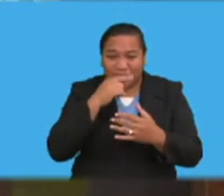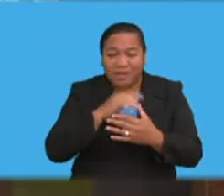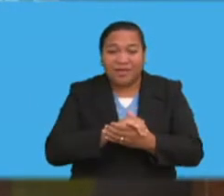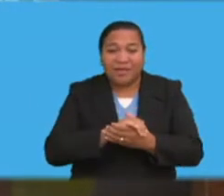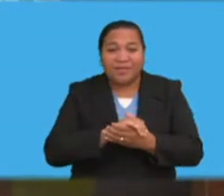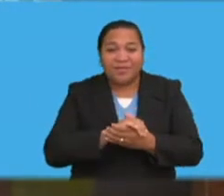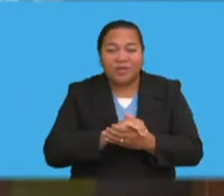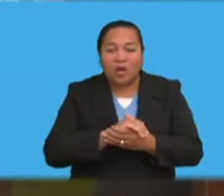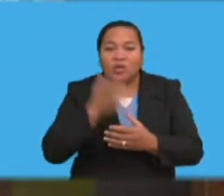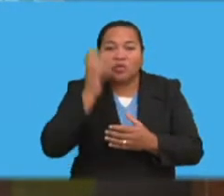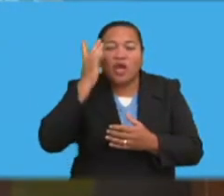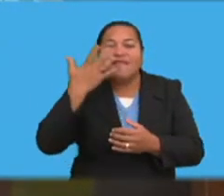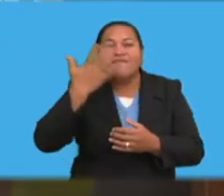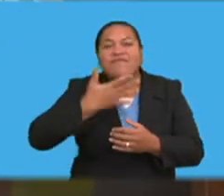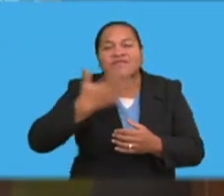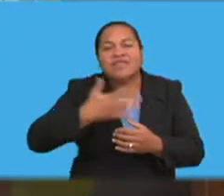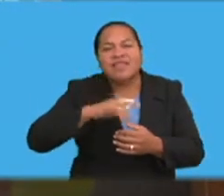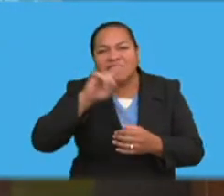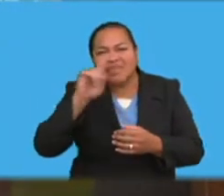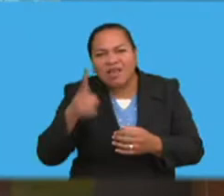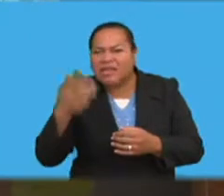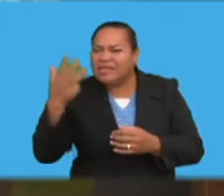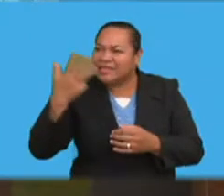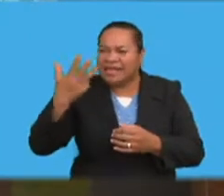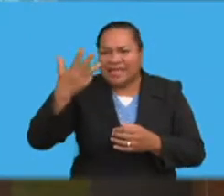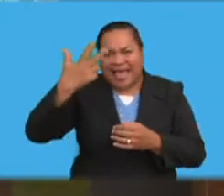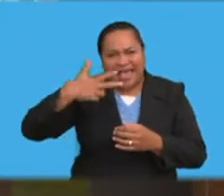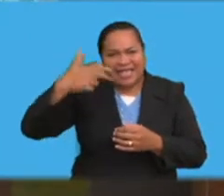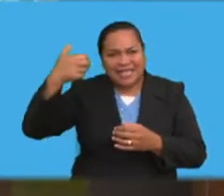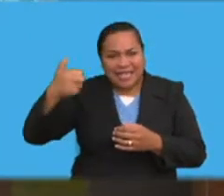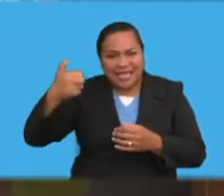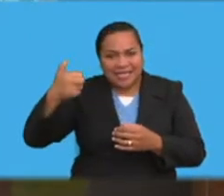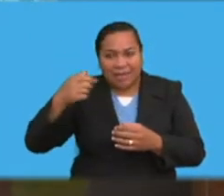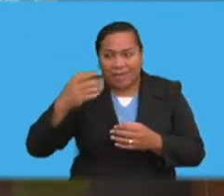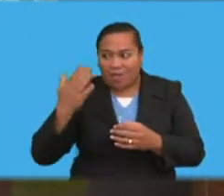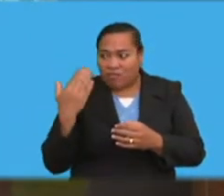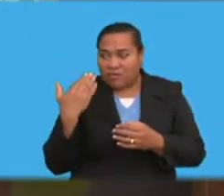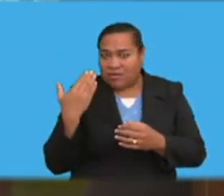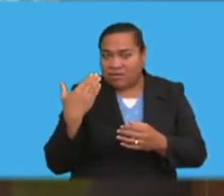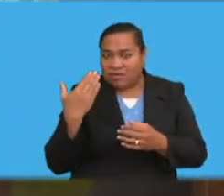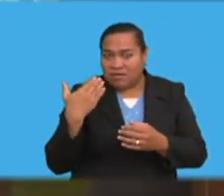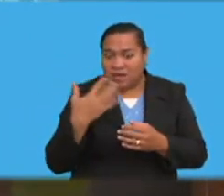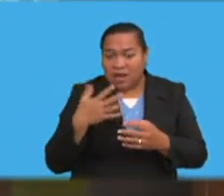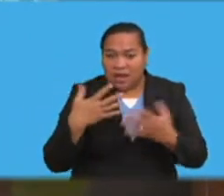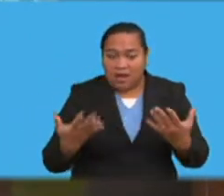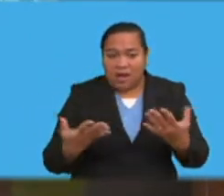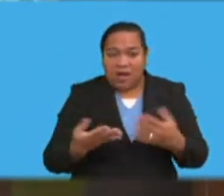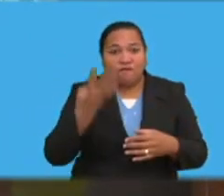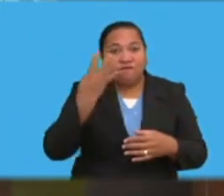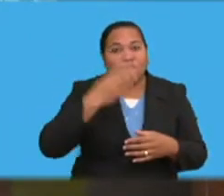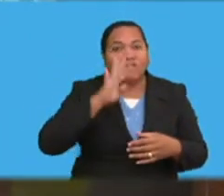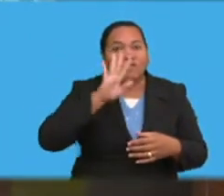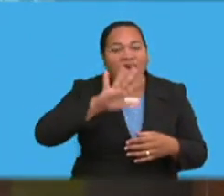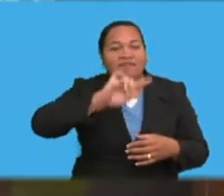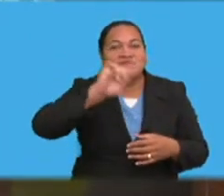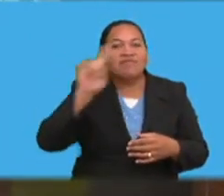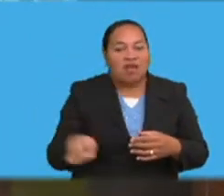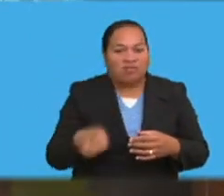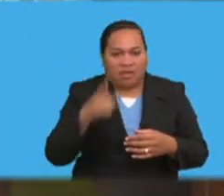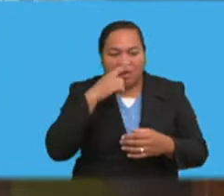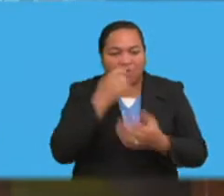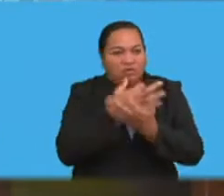which was 15,220 in 1986, has risen to 45,000 last year, Madam